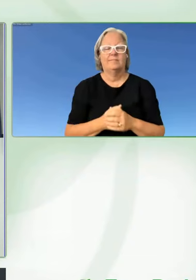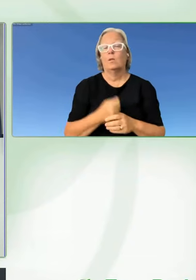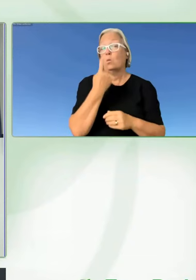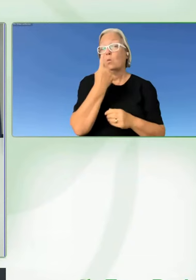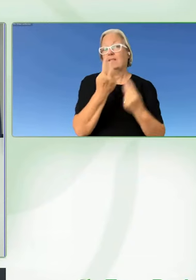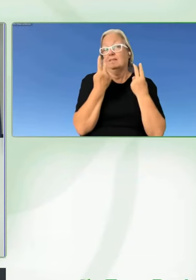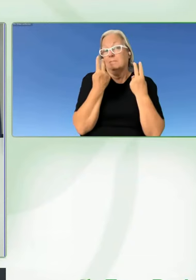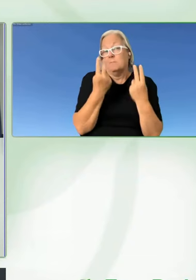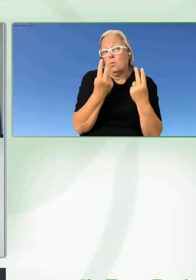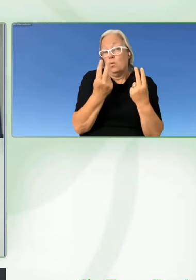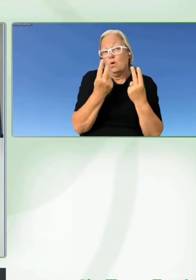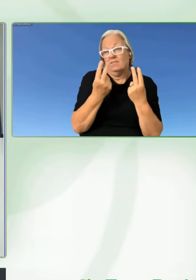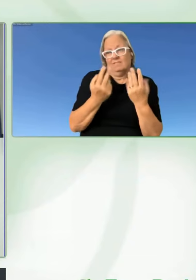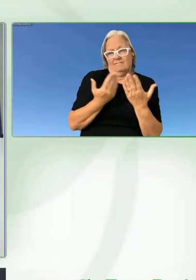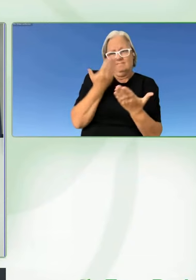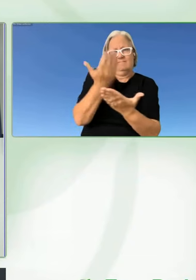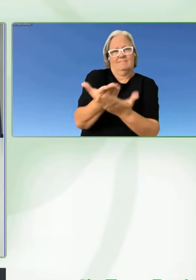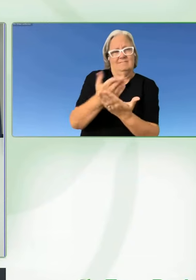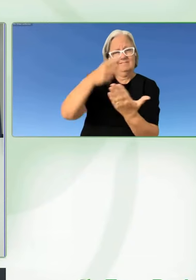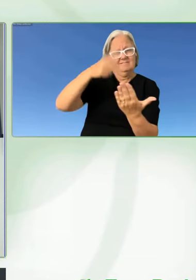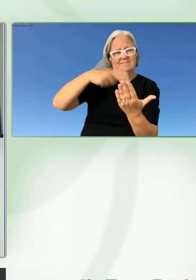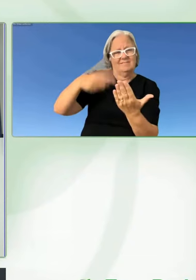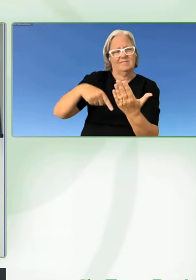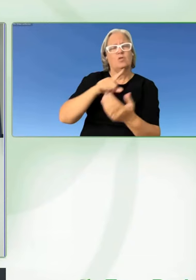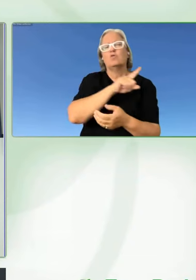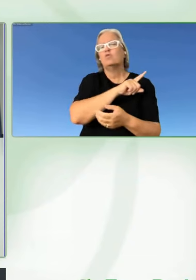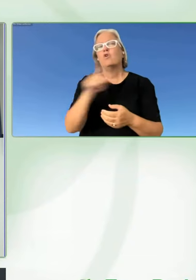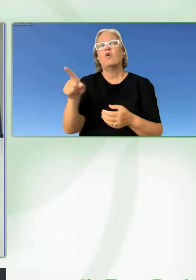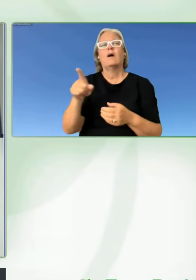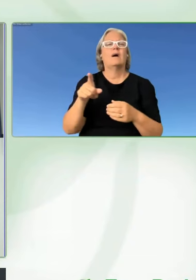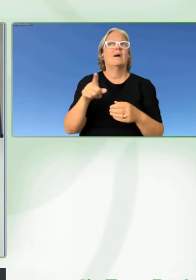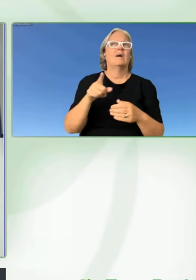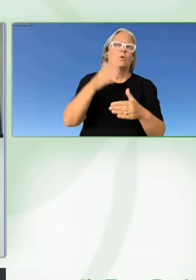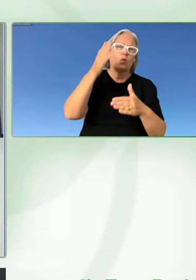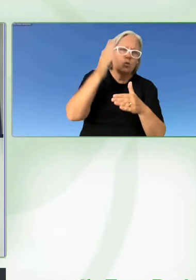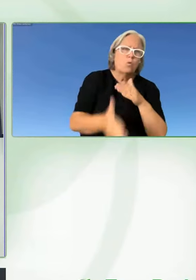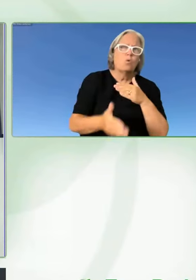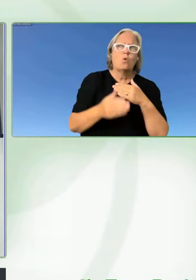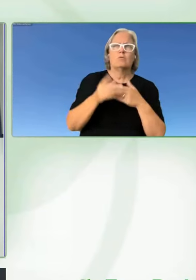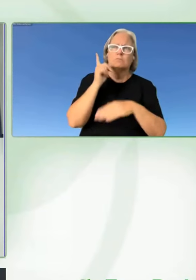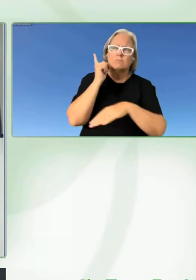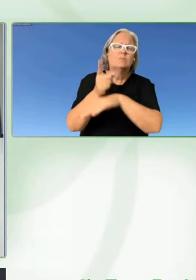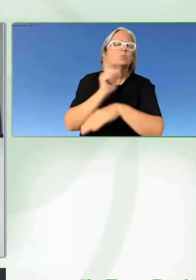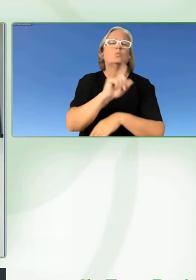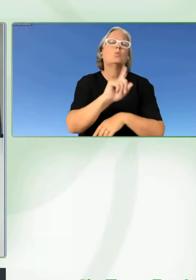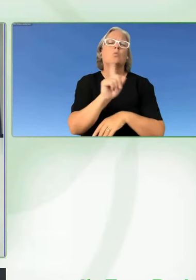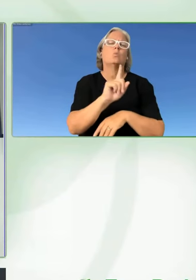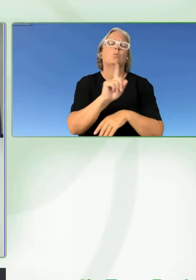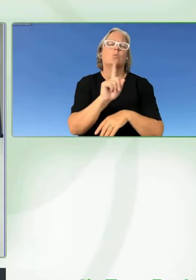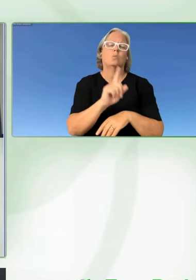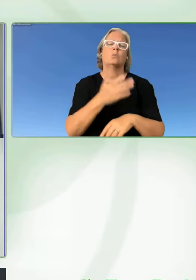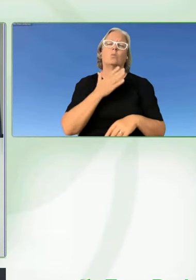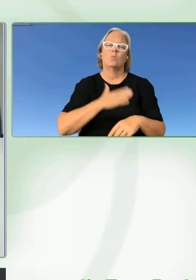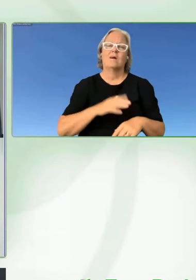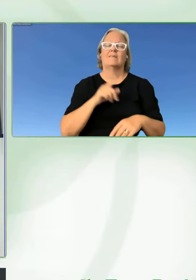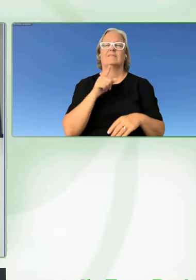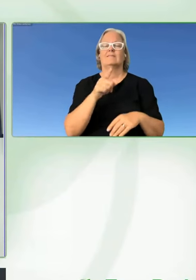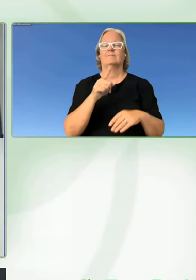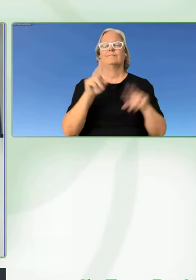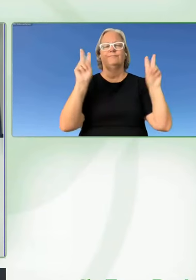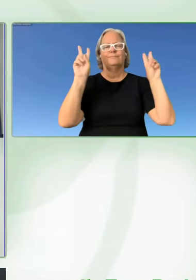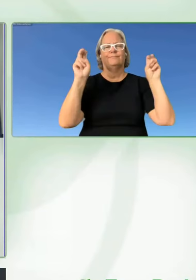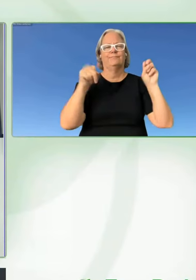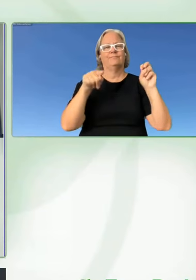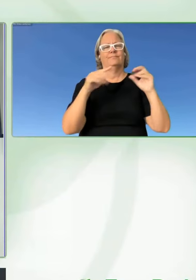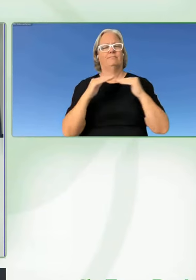not the final text and not the final directive. It is proposal for the Equal Treatment Directive. It's a